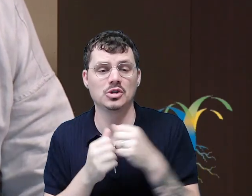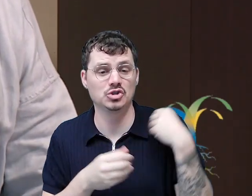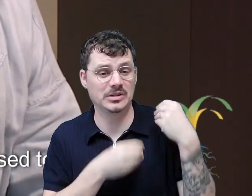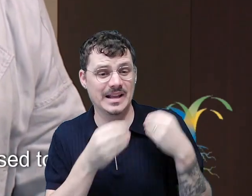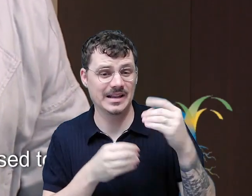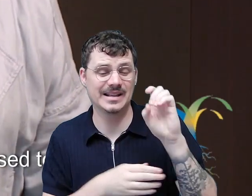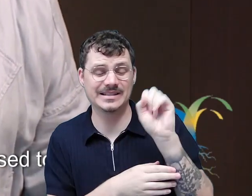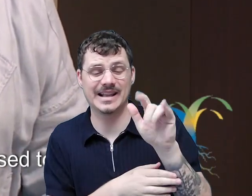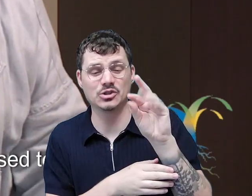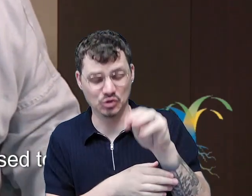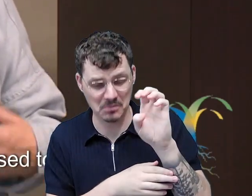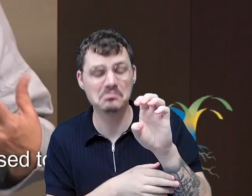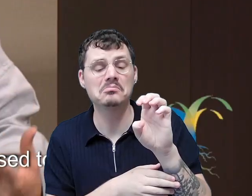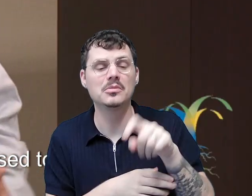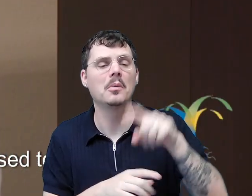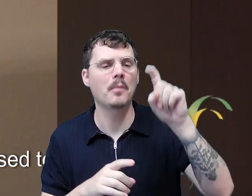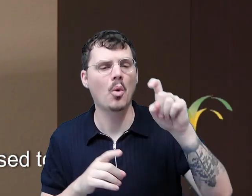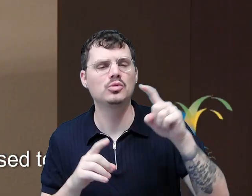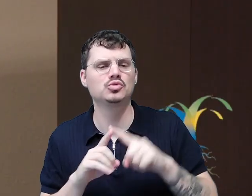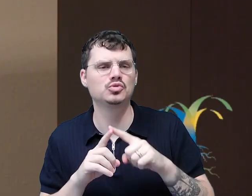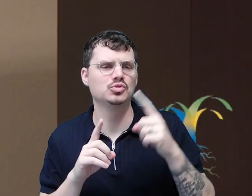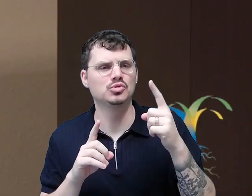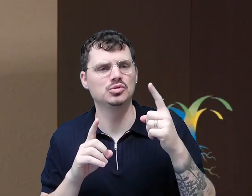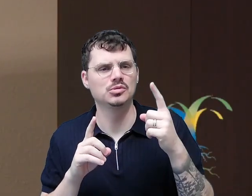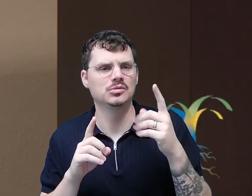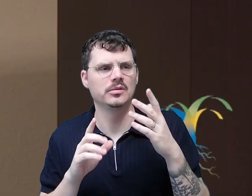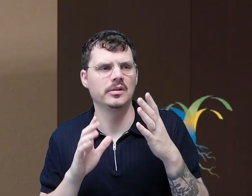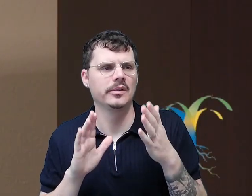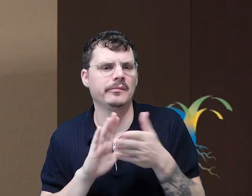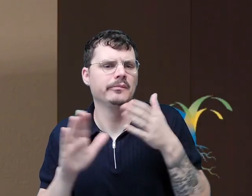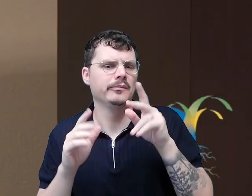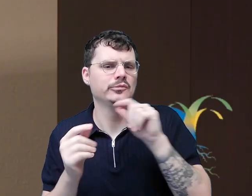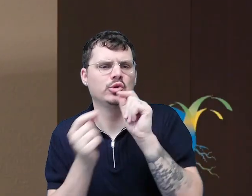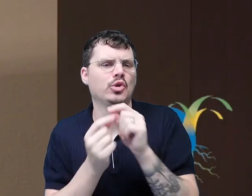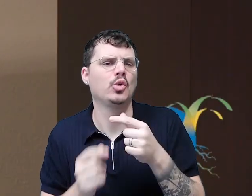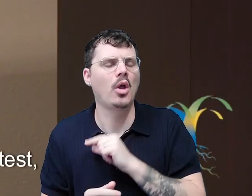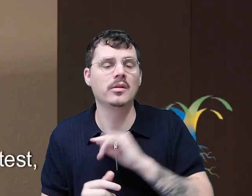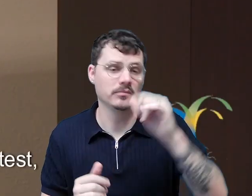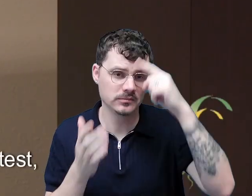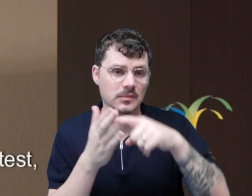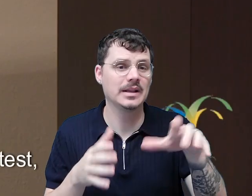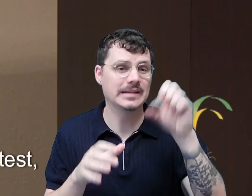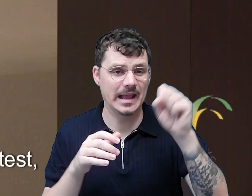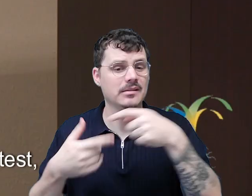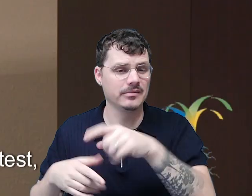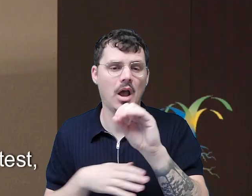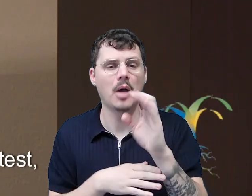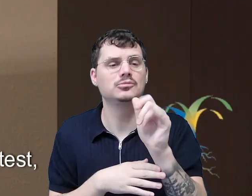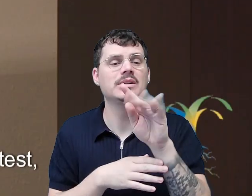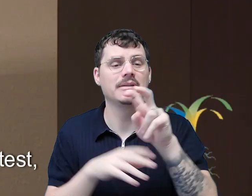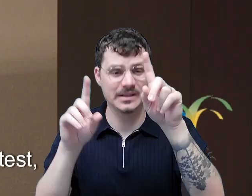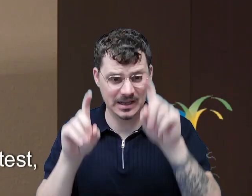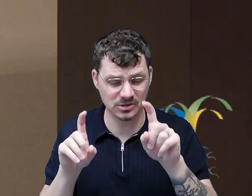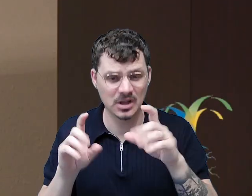with genetic syndrome that is supposed to impair certain qualities, person will take the